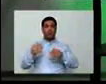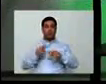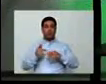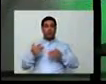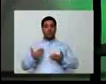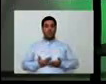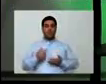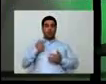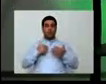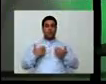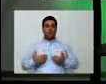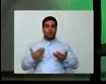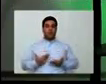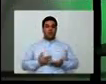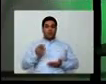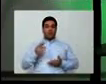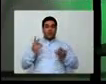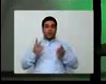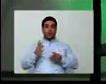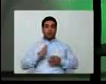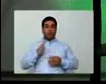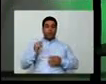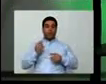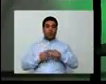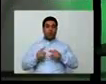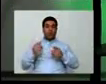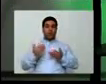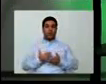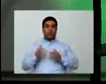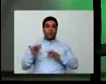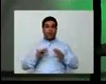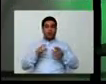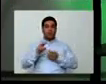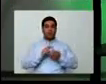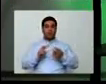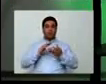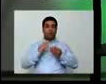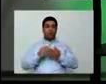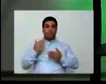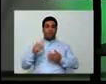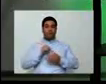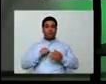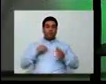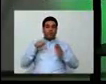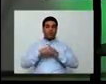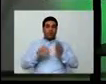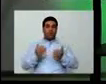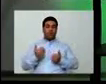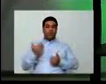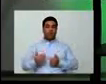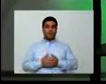tirik organizmlar yashash uchun kerak bo'lgan va ular hayotiy faoliyat izlariga ega qismlarni o'z ichiga qamrab